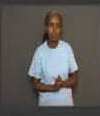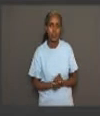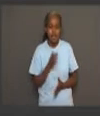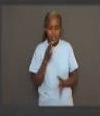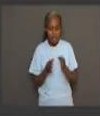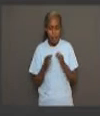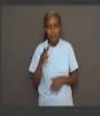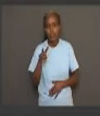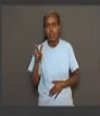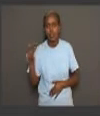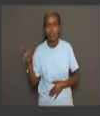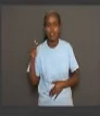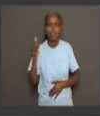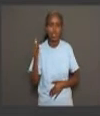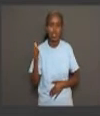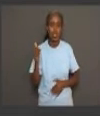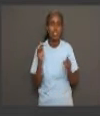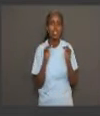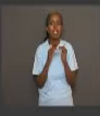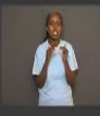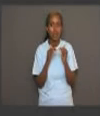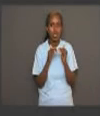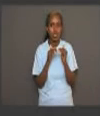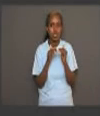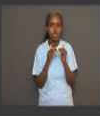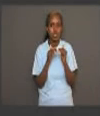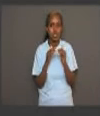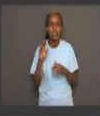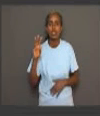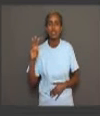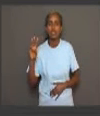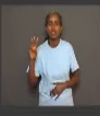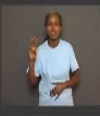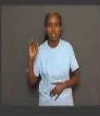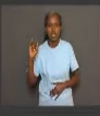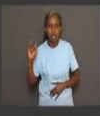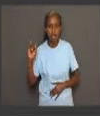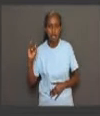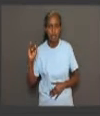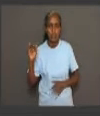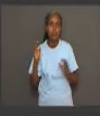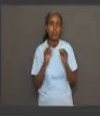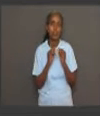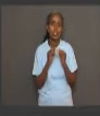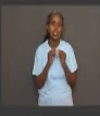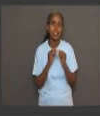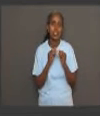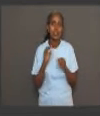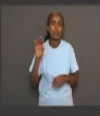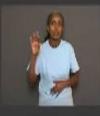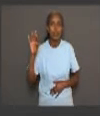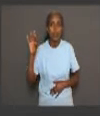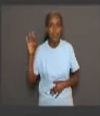If vector A equals 6i plus